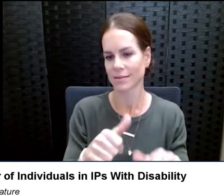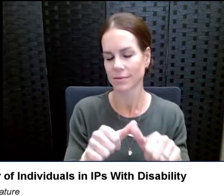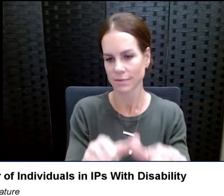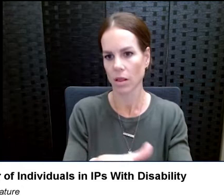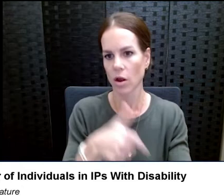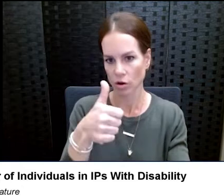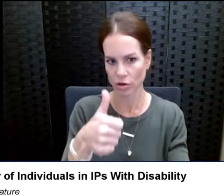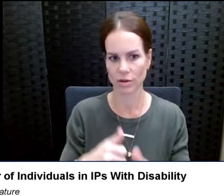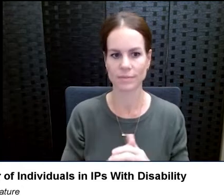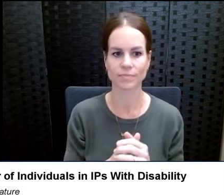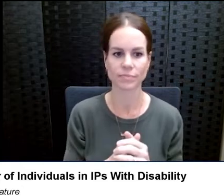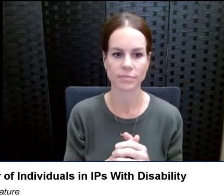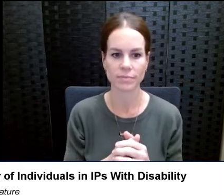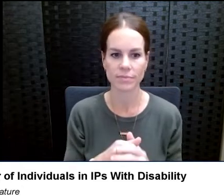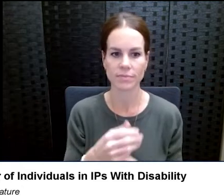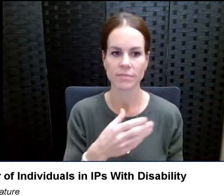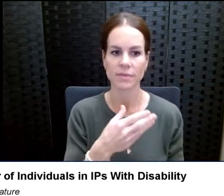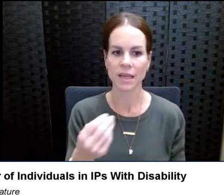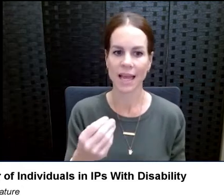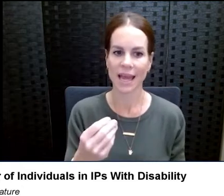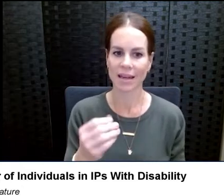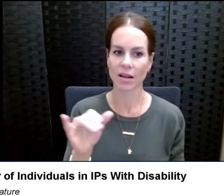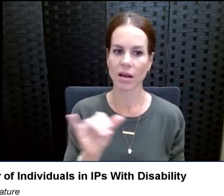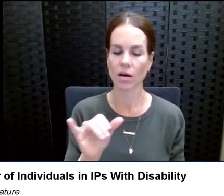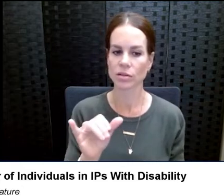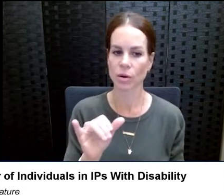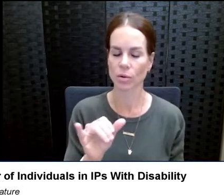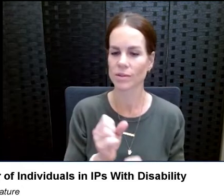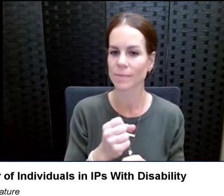because they could build longer lasting connections with each